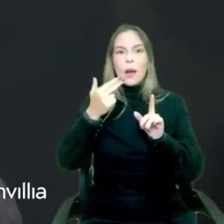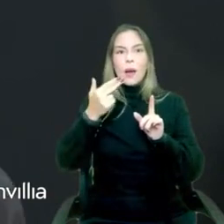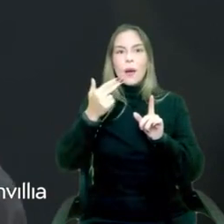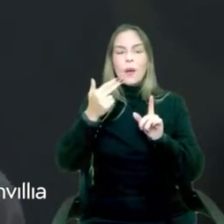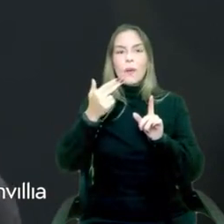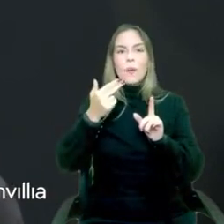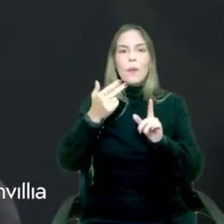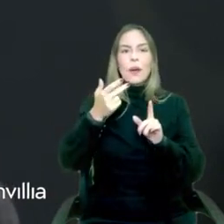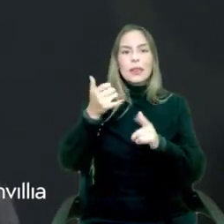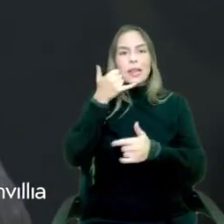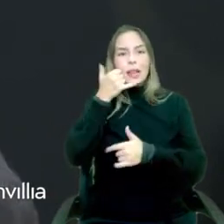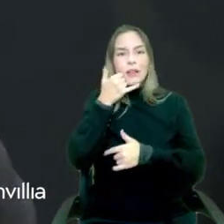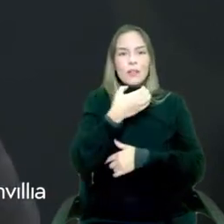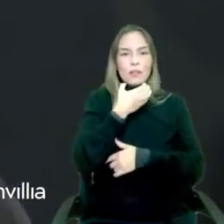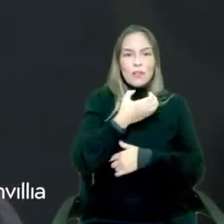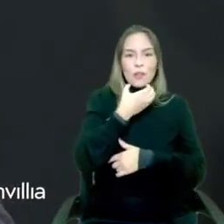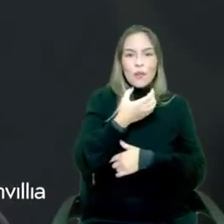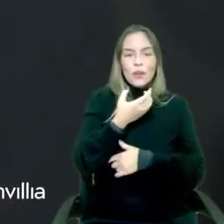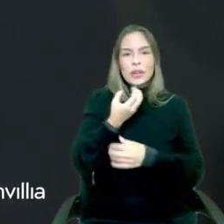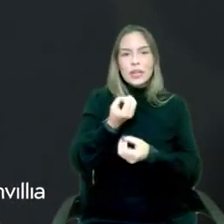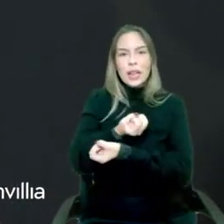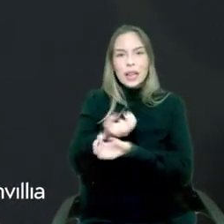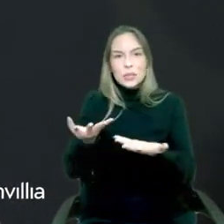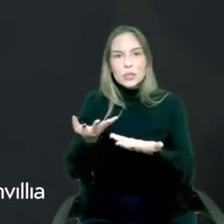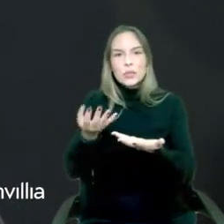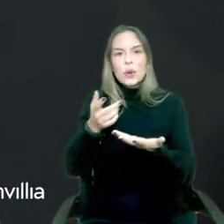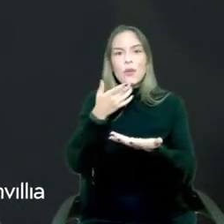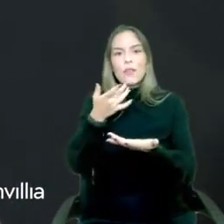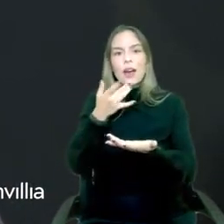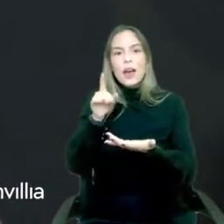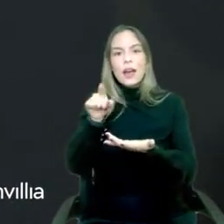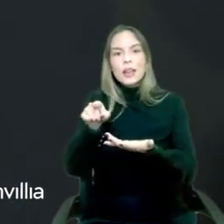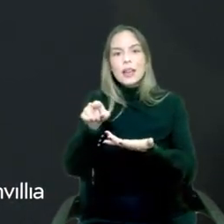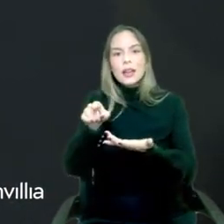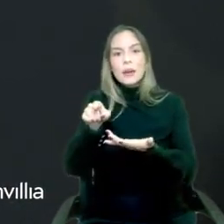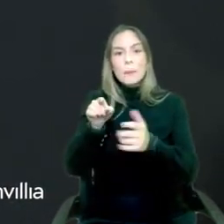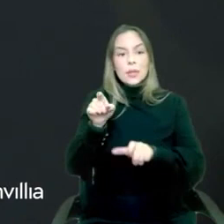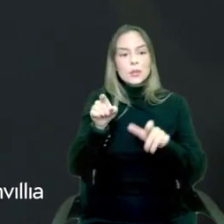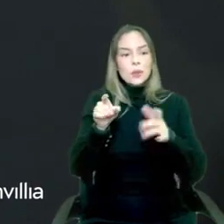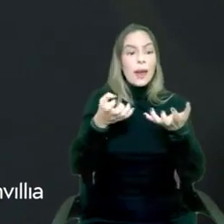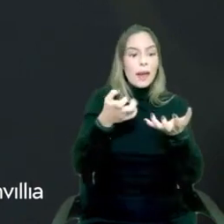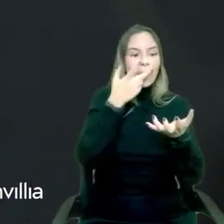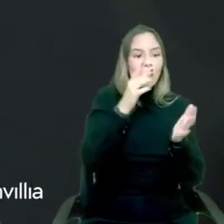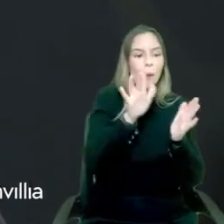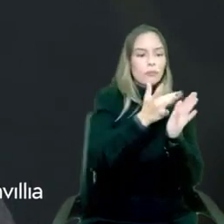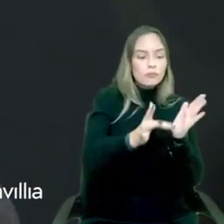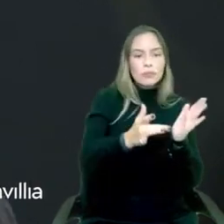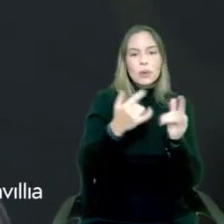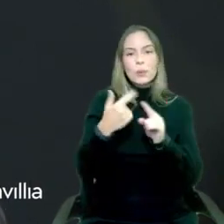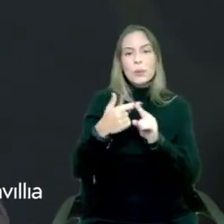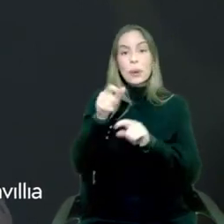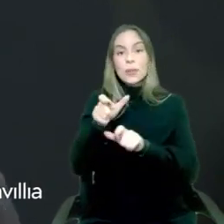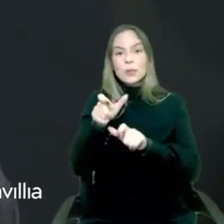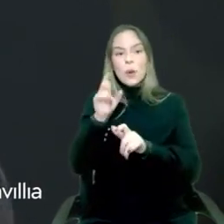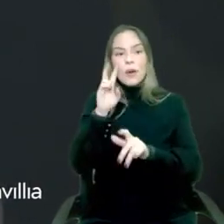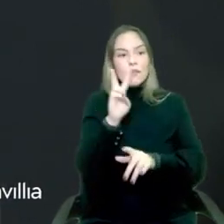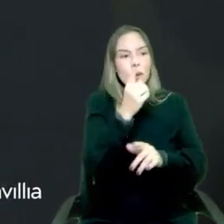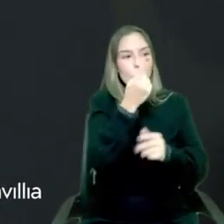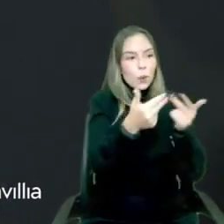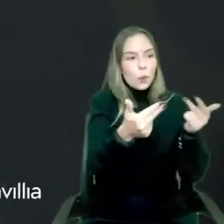I think that is now happening with the next generation. They have expectations of how AI is going to help